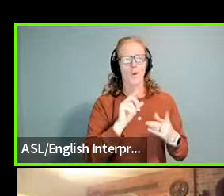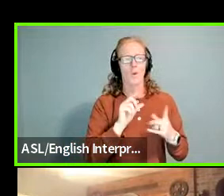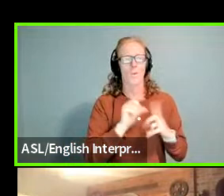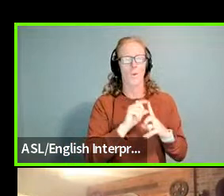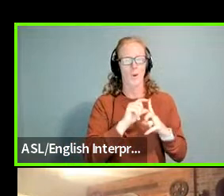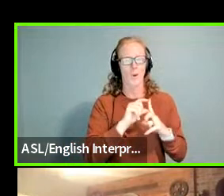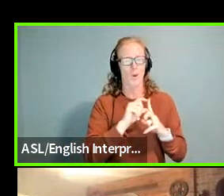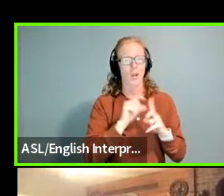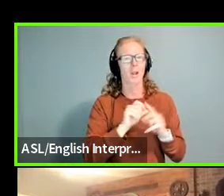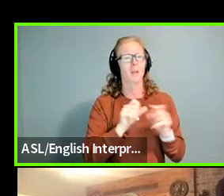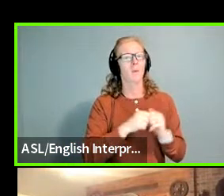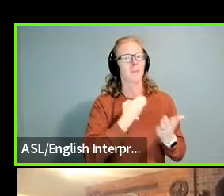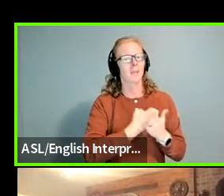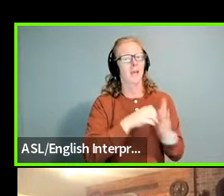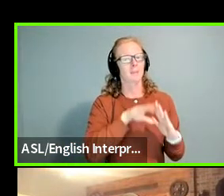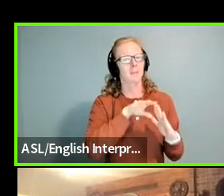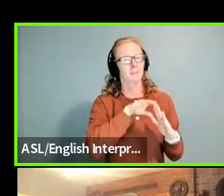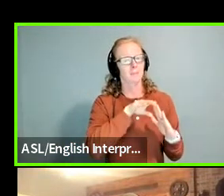down and slows down and so forth,